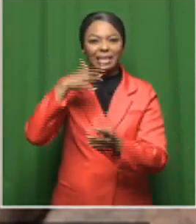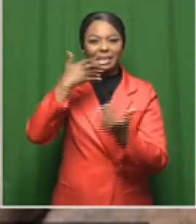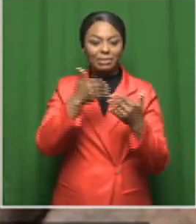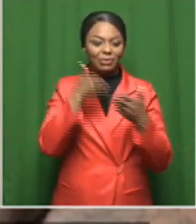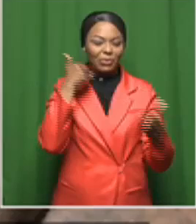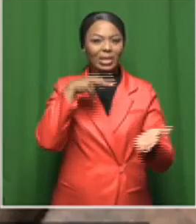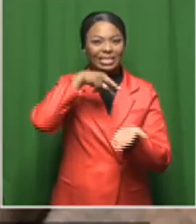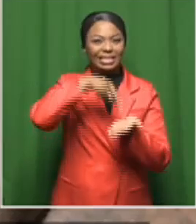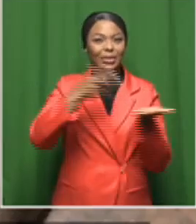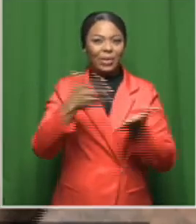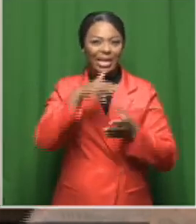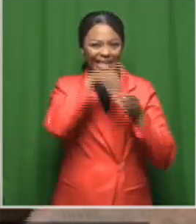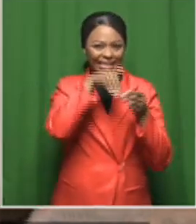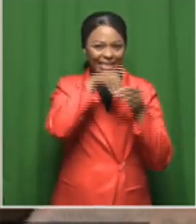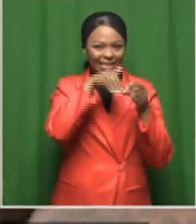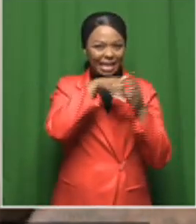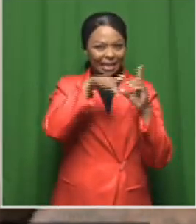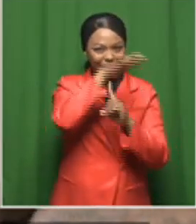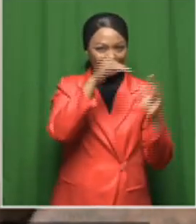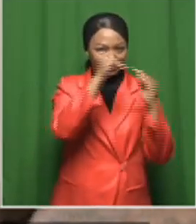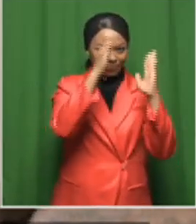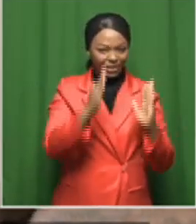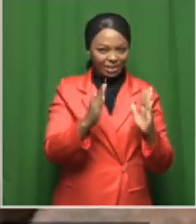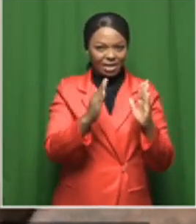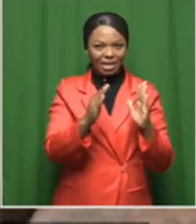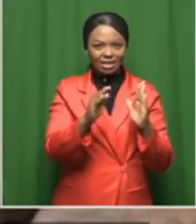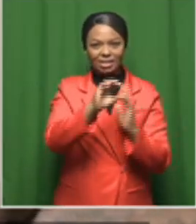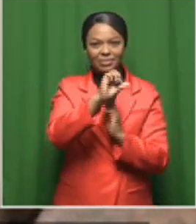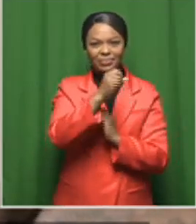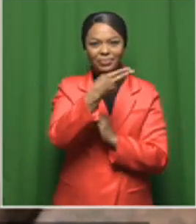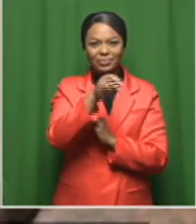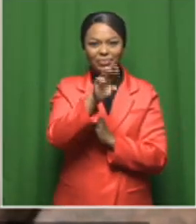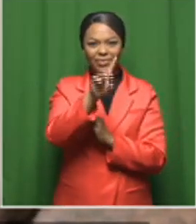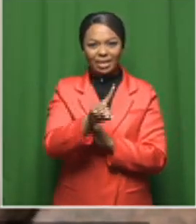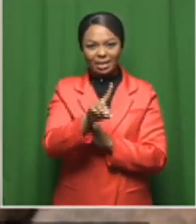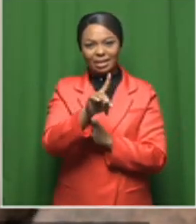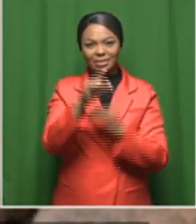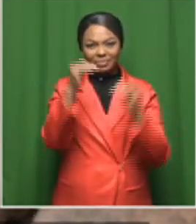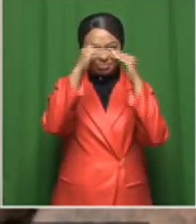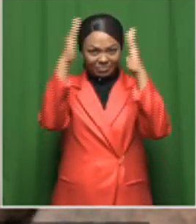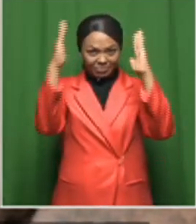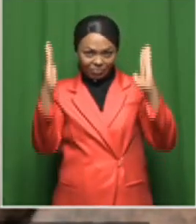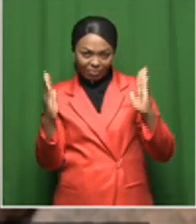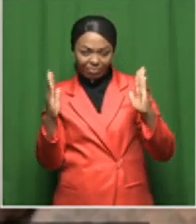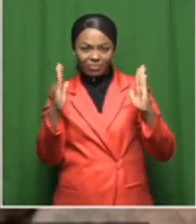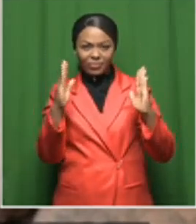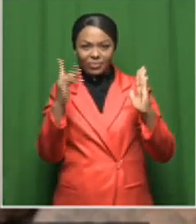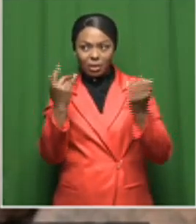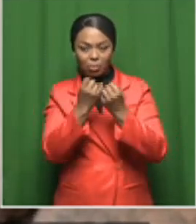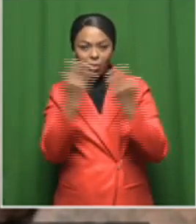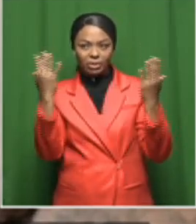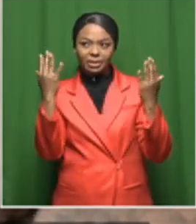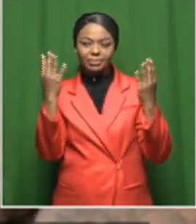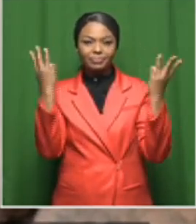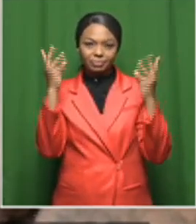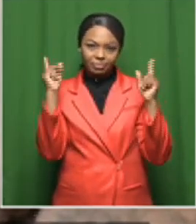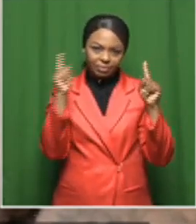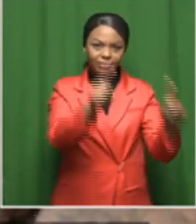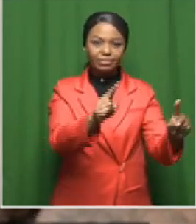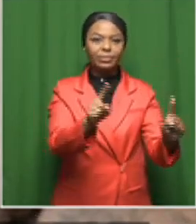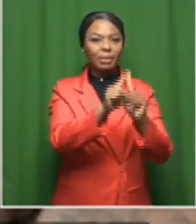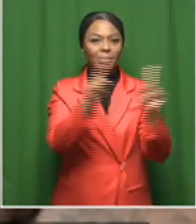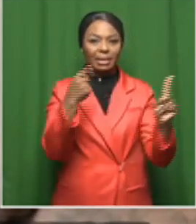and that's the shed. They call it the shed, and that's where all of the dignitaries are going to be a bit later. But you know what? We didn't want to be in the shed. We want